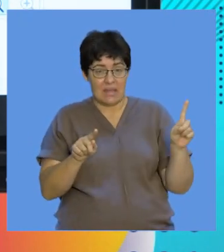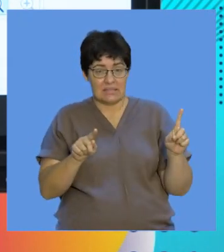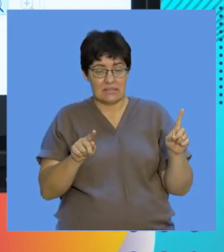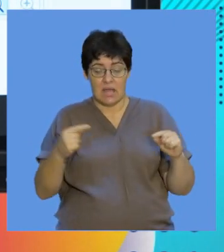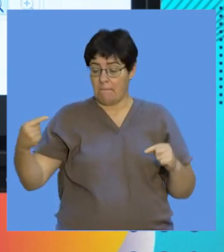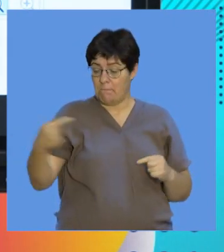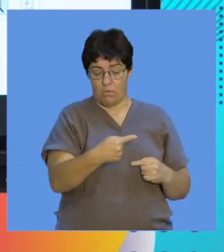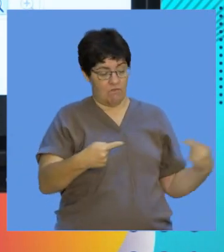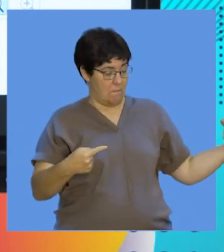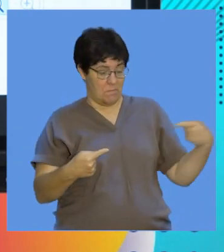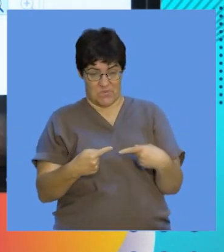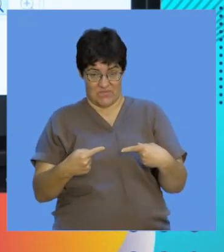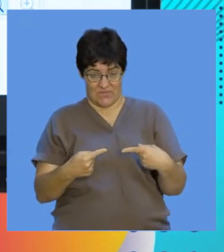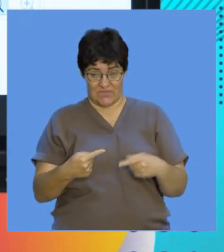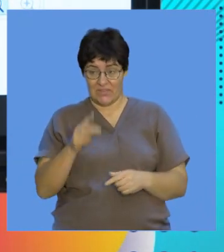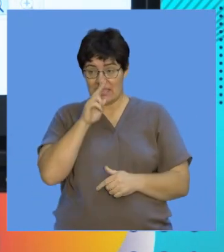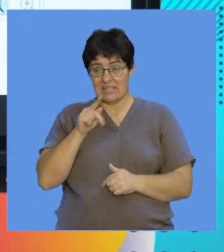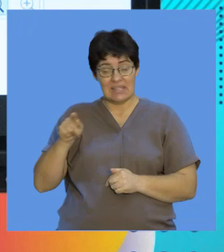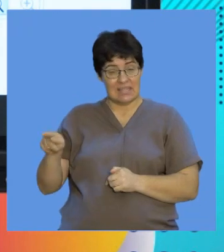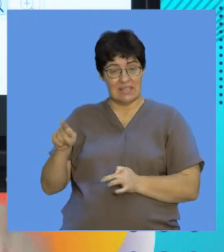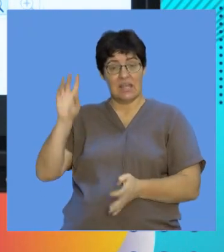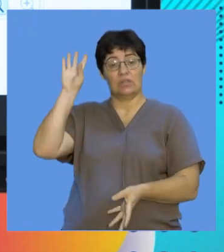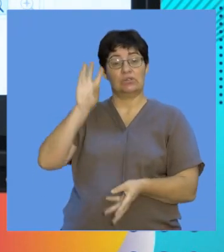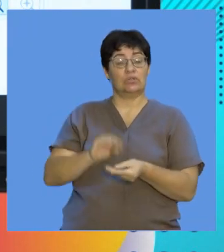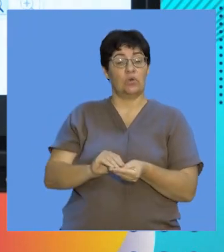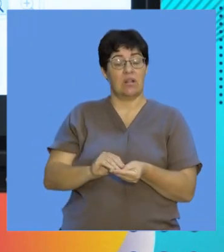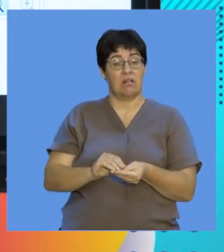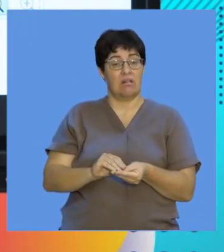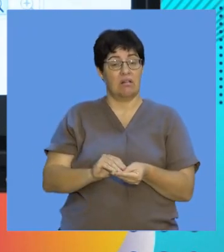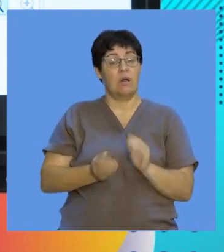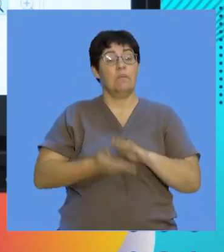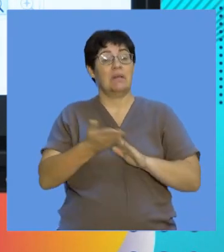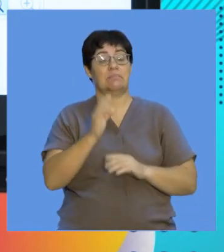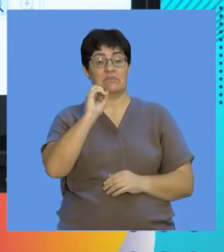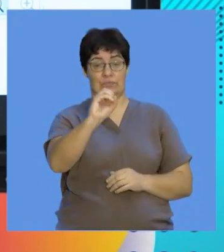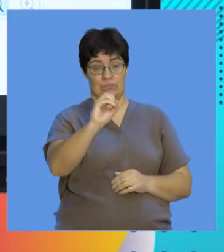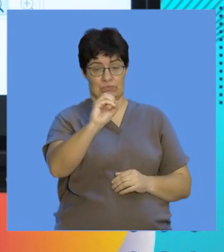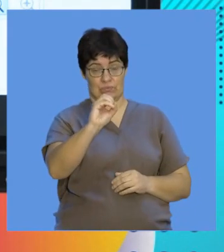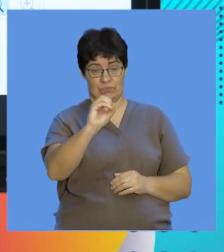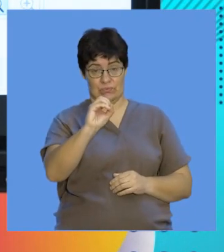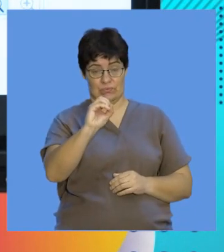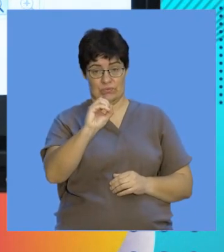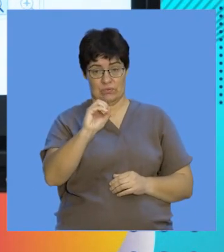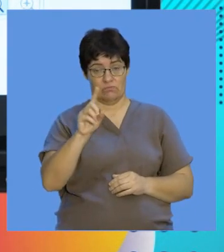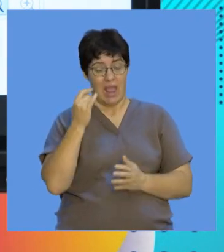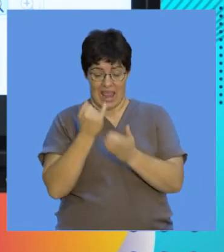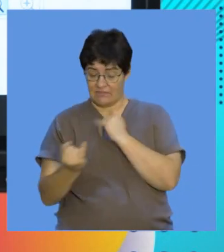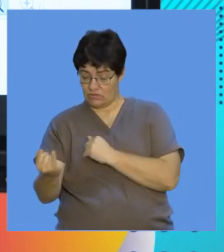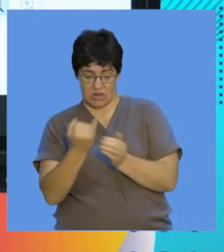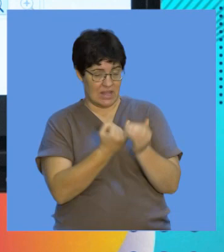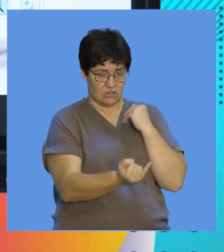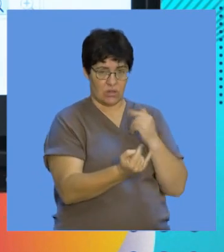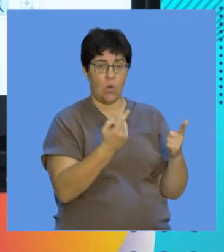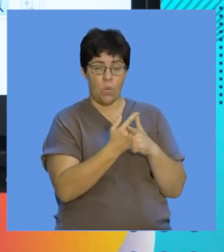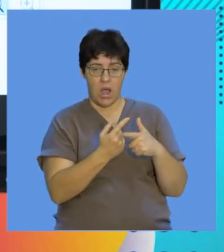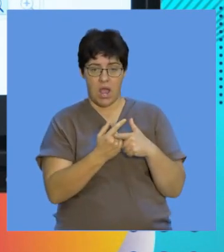direction. Can you see total momentum is 0? Each one has individual, but because they're vectors,